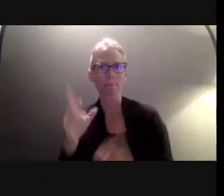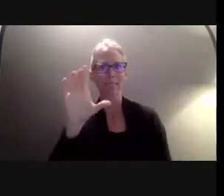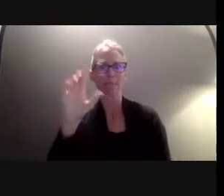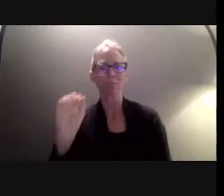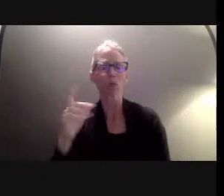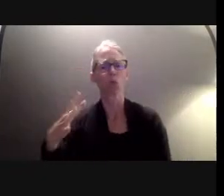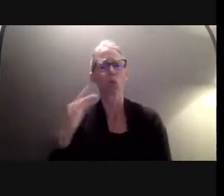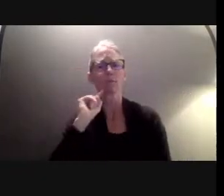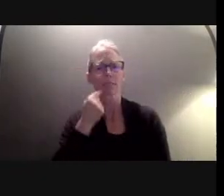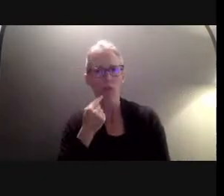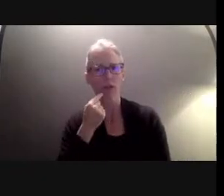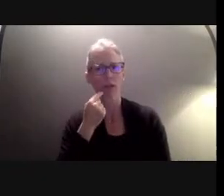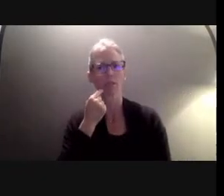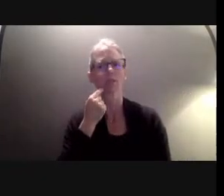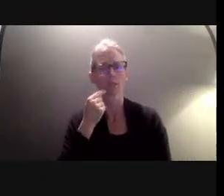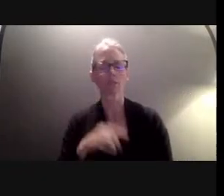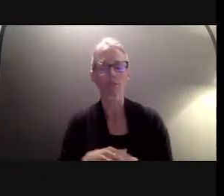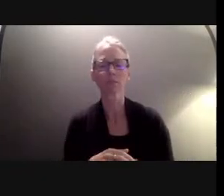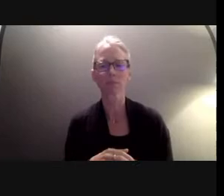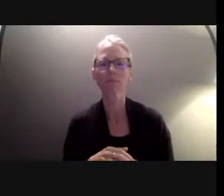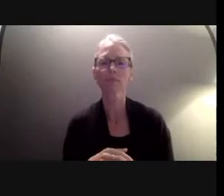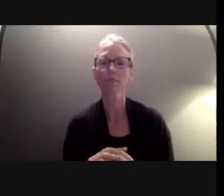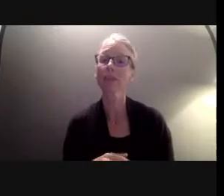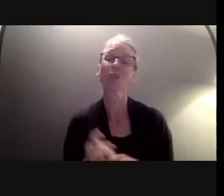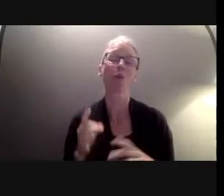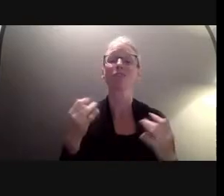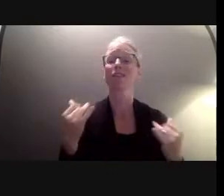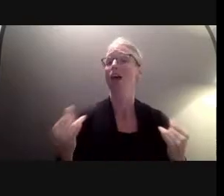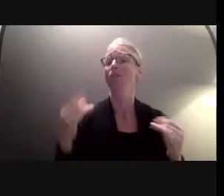Now I just hope that I can help others in the outdoors.